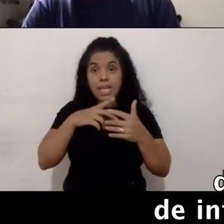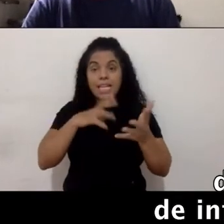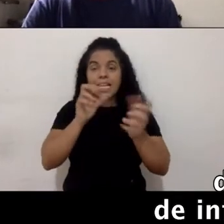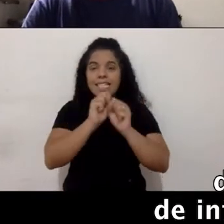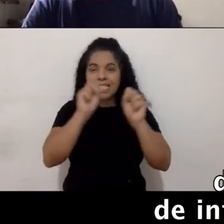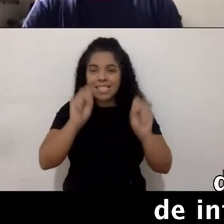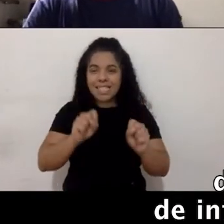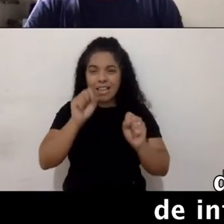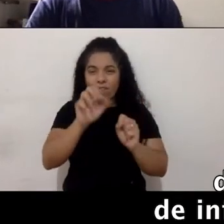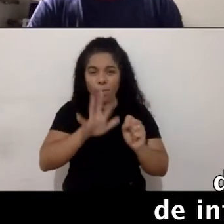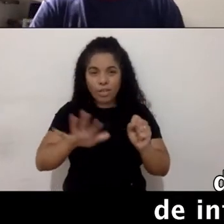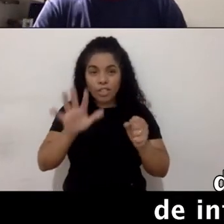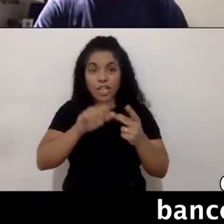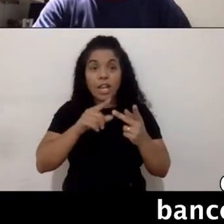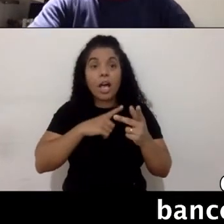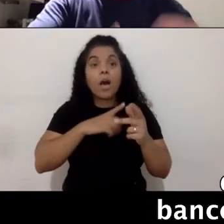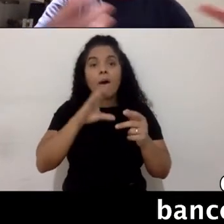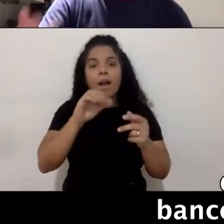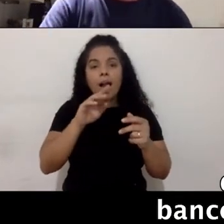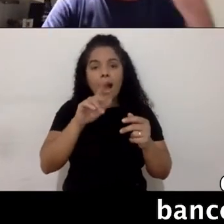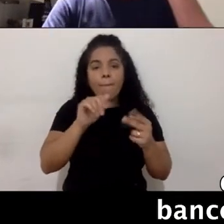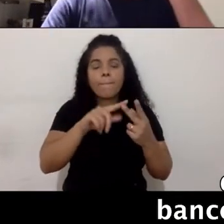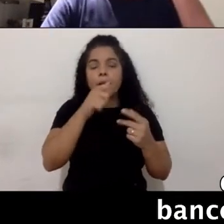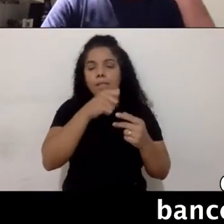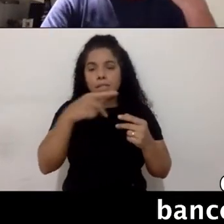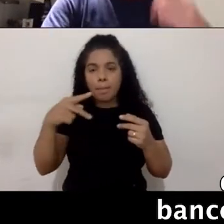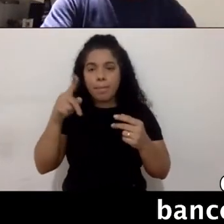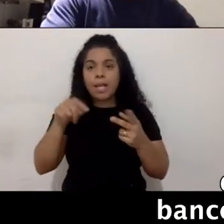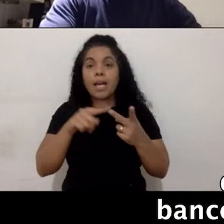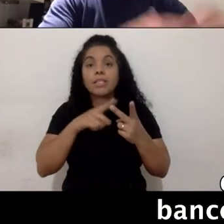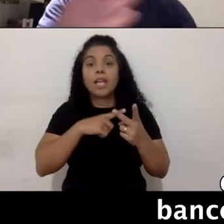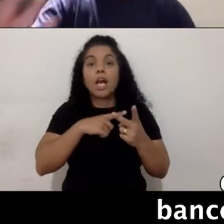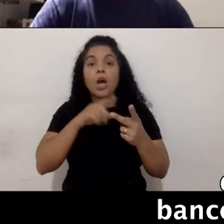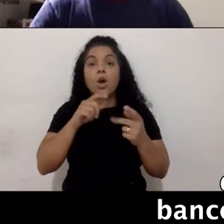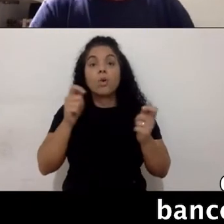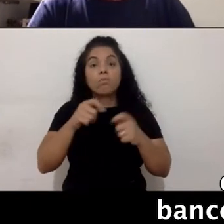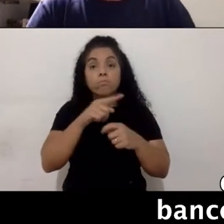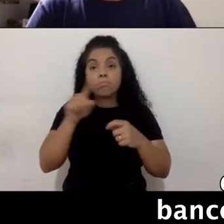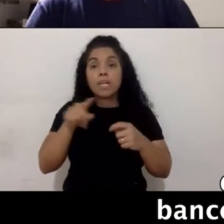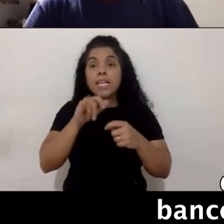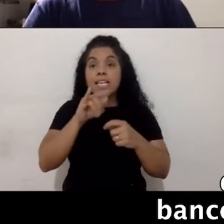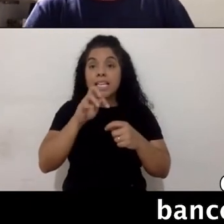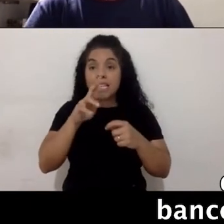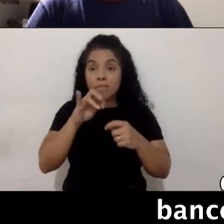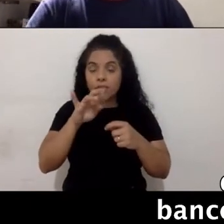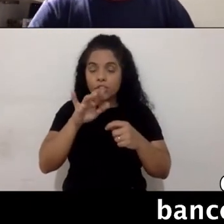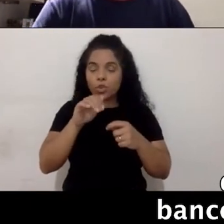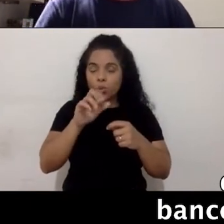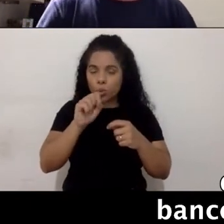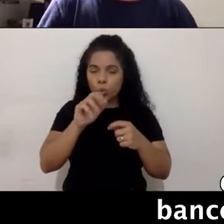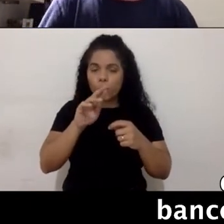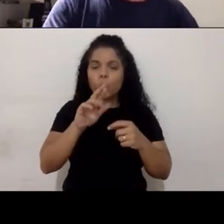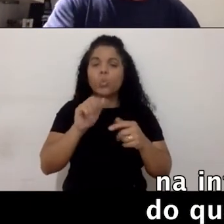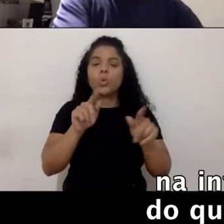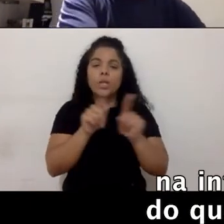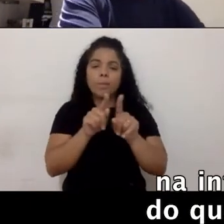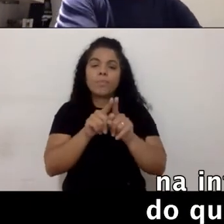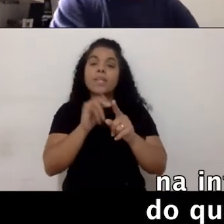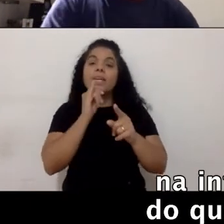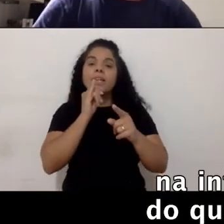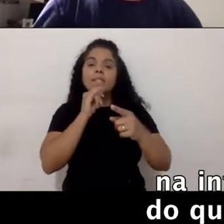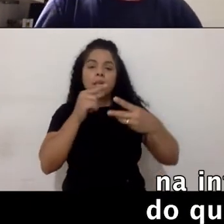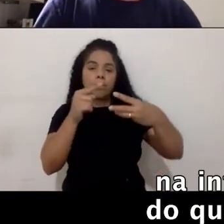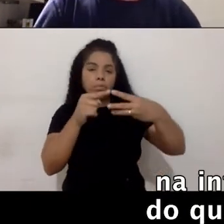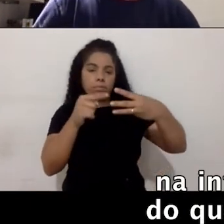then infrastructure capabilities underneath them, that might be things like container clusters, databases, messaging, and so on, and the